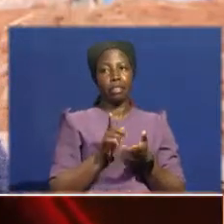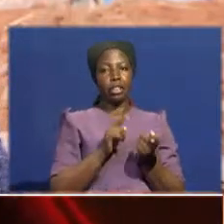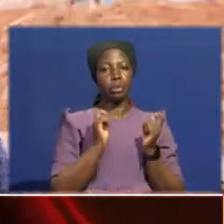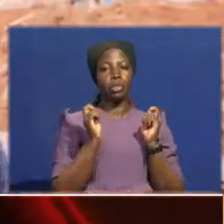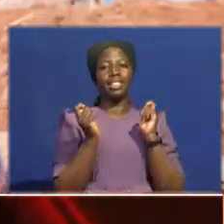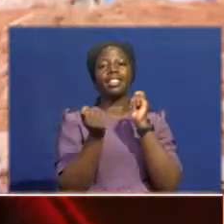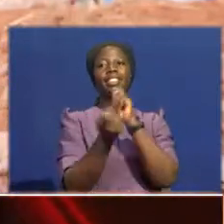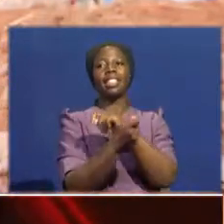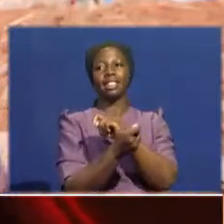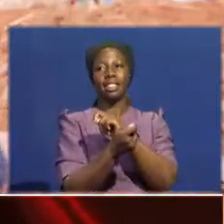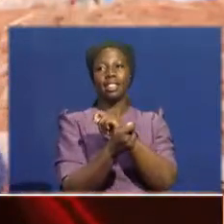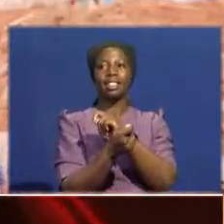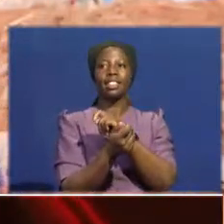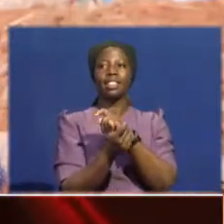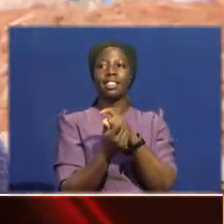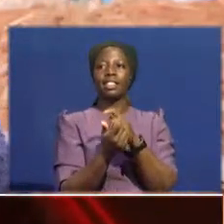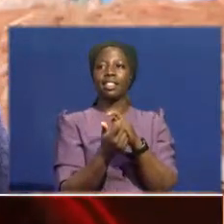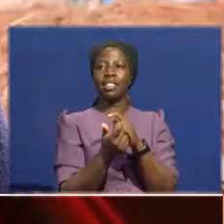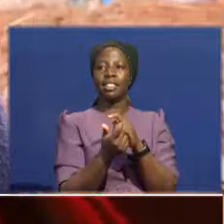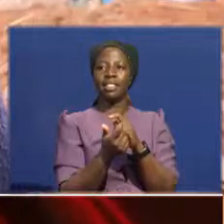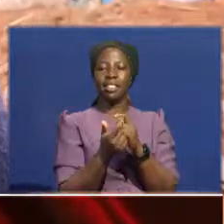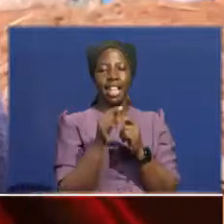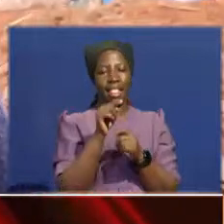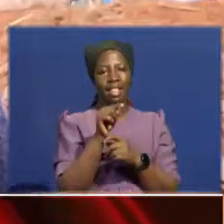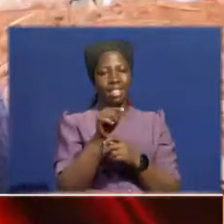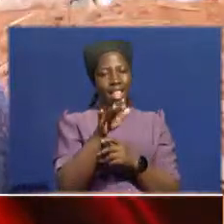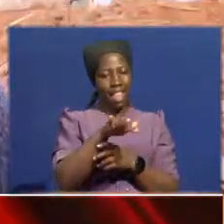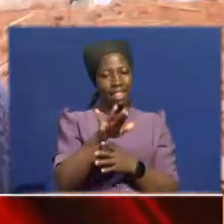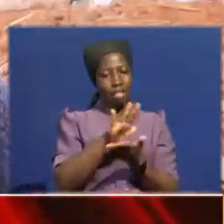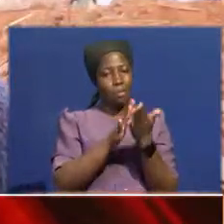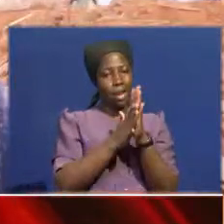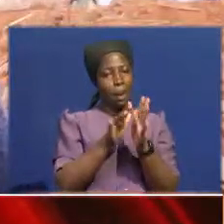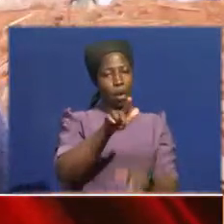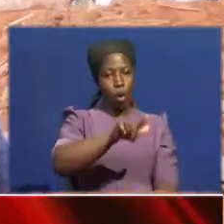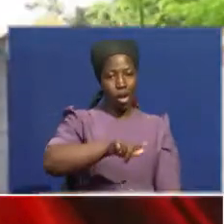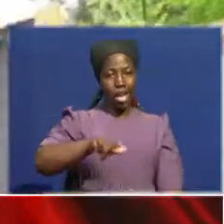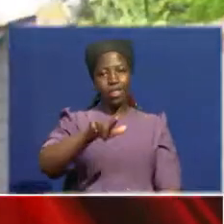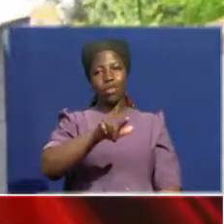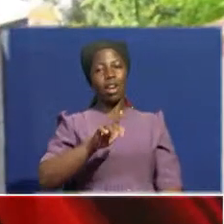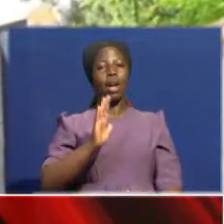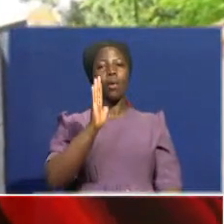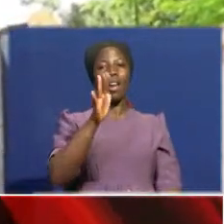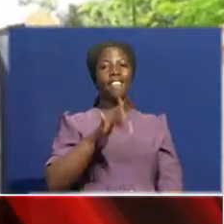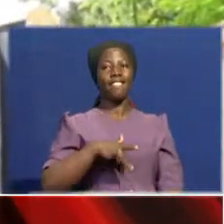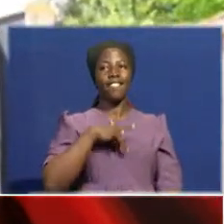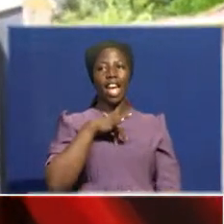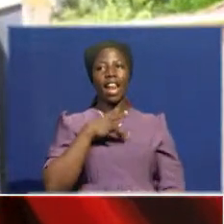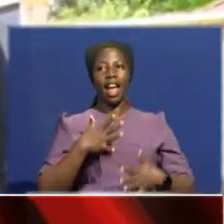mtubadilishia hii sub-county yetu location, tutafurahi sana.